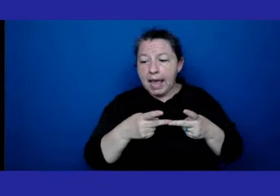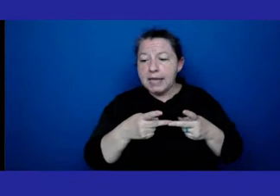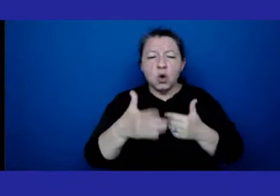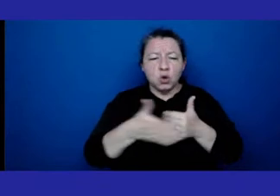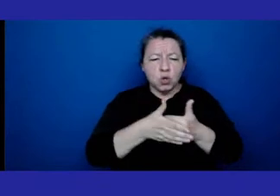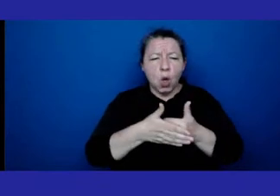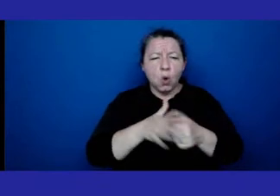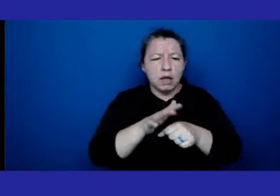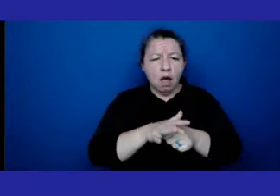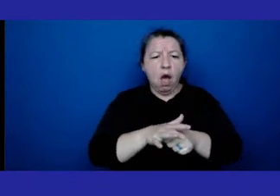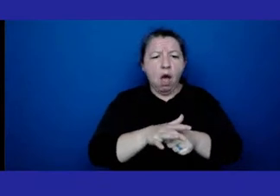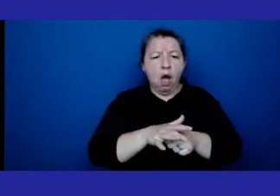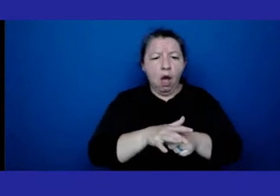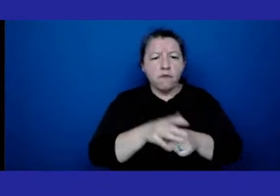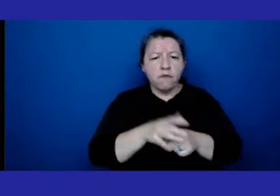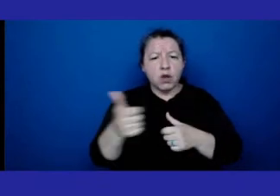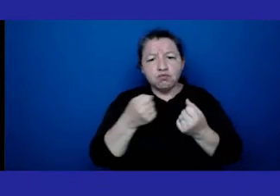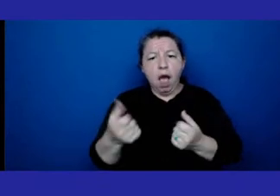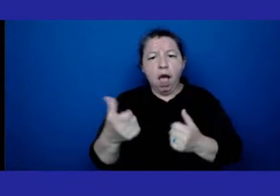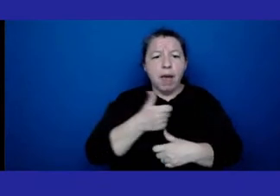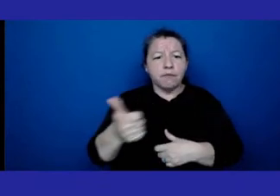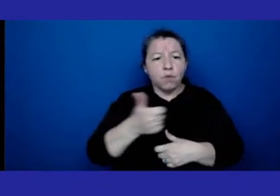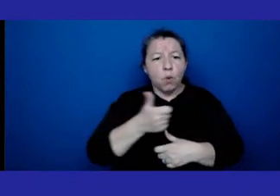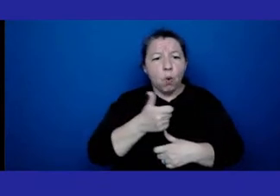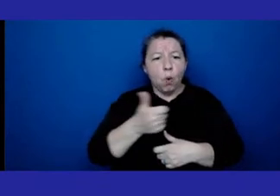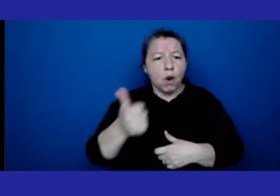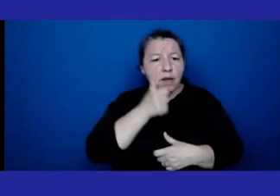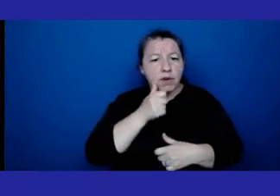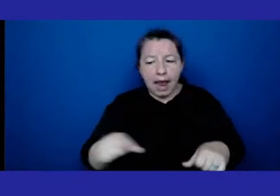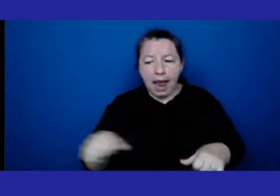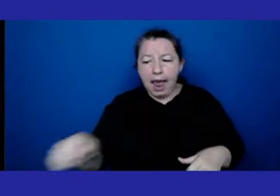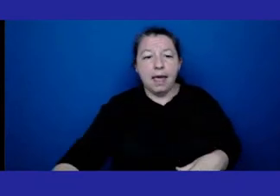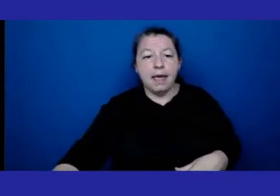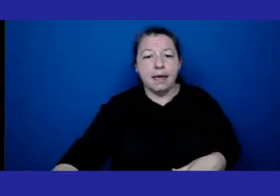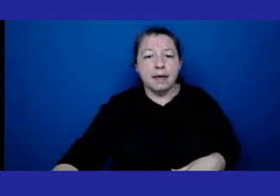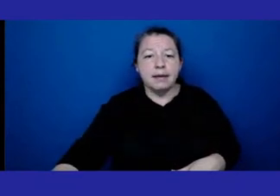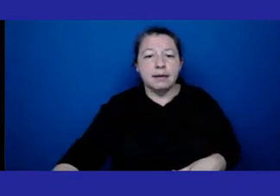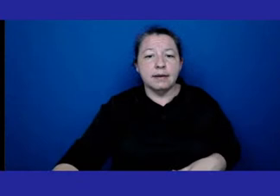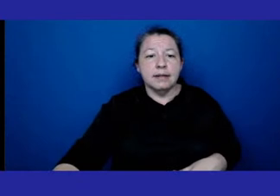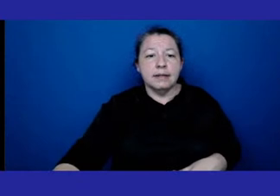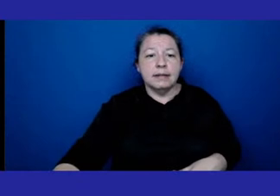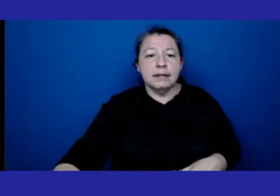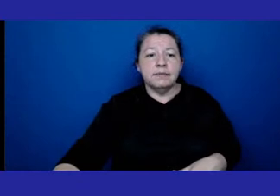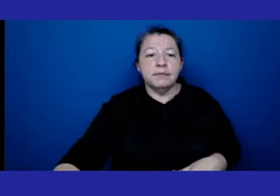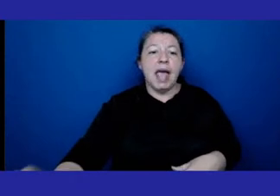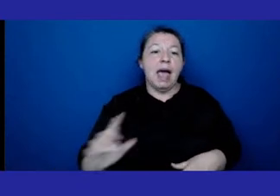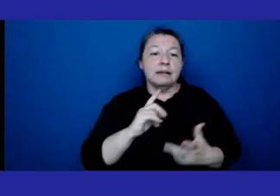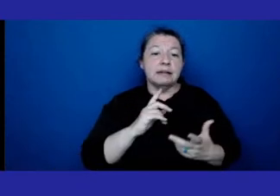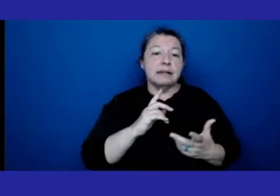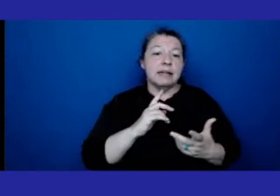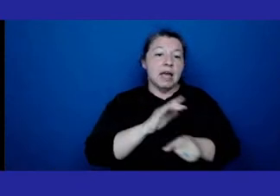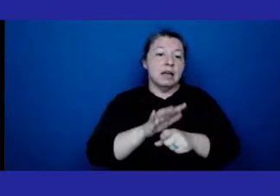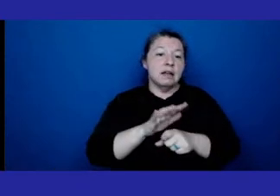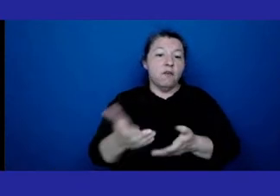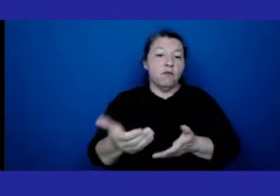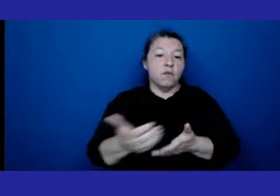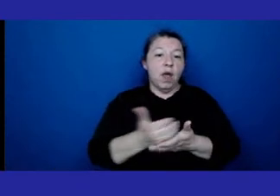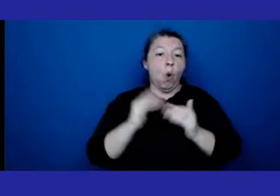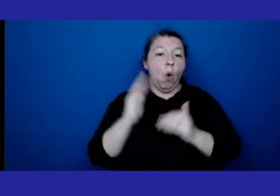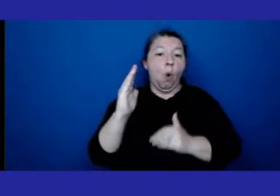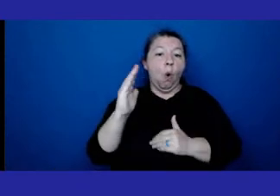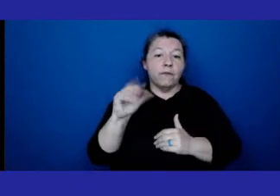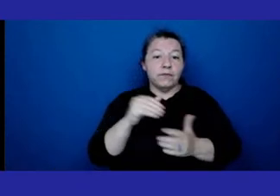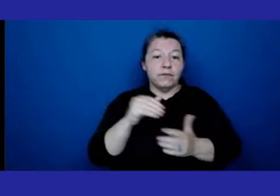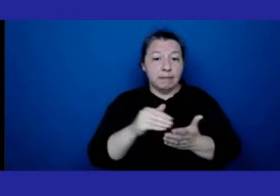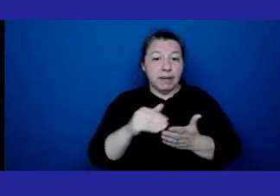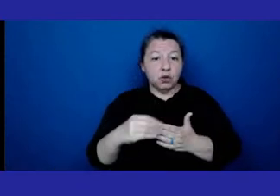drive back and forth every day, and a significant revenue in excess of $50 million to assure